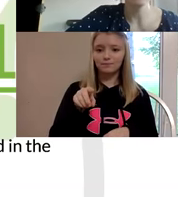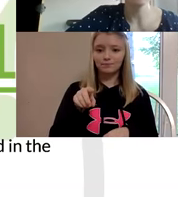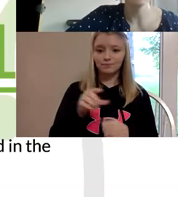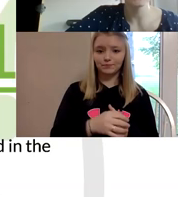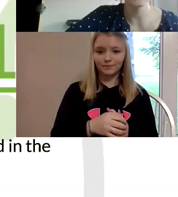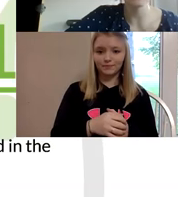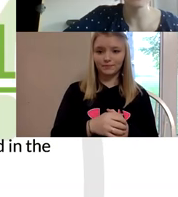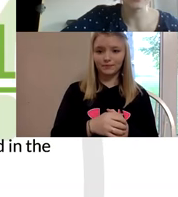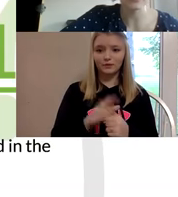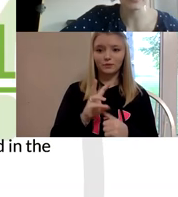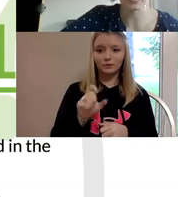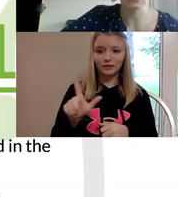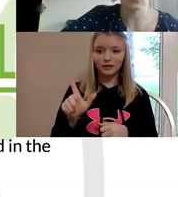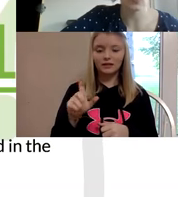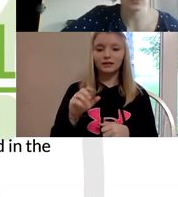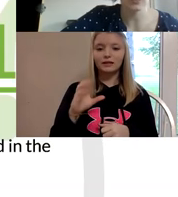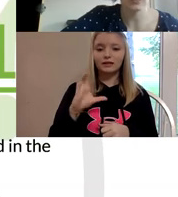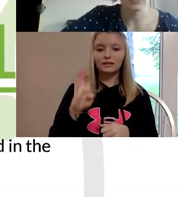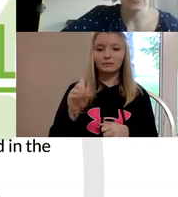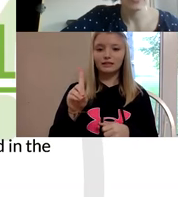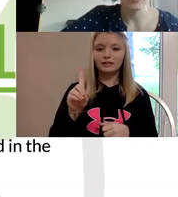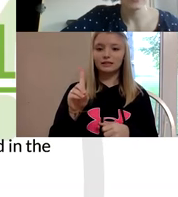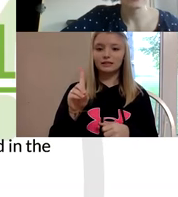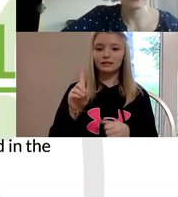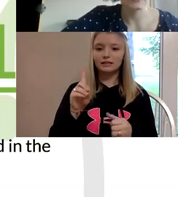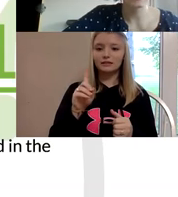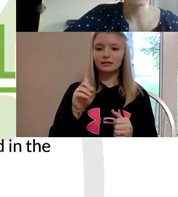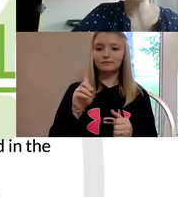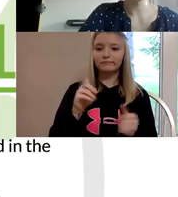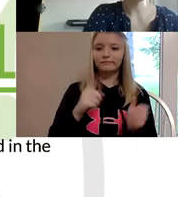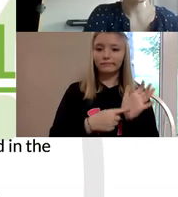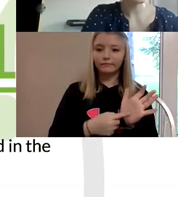well, CBD stands for